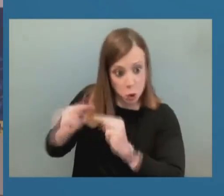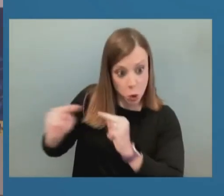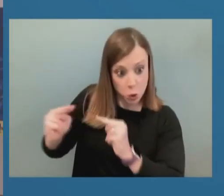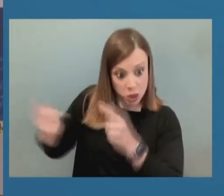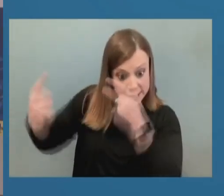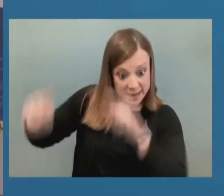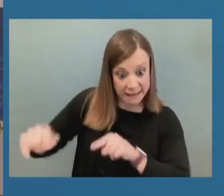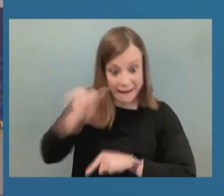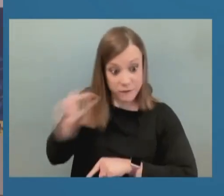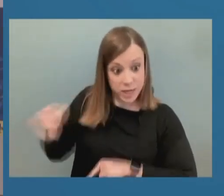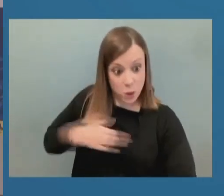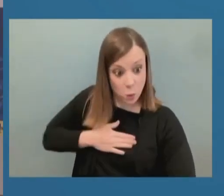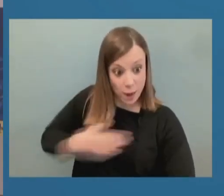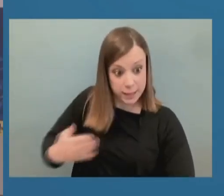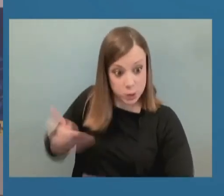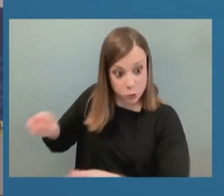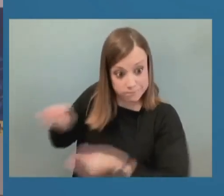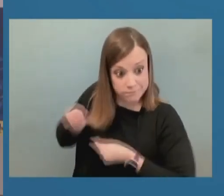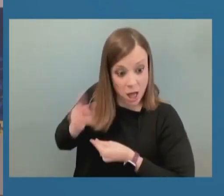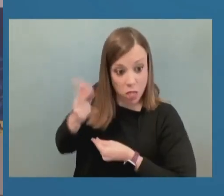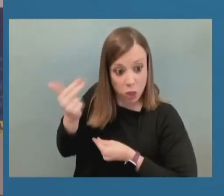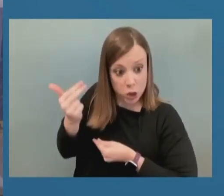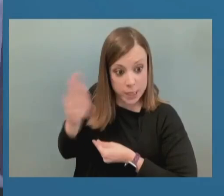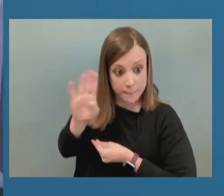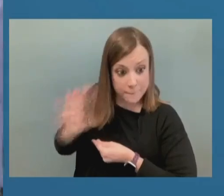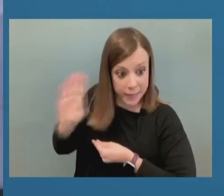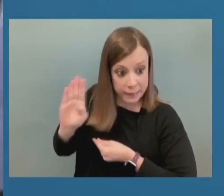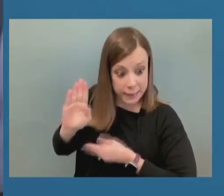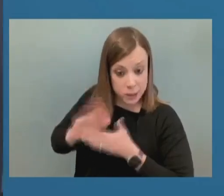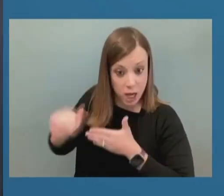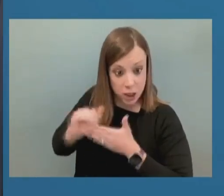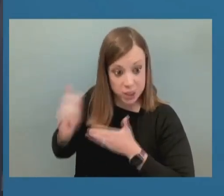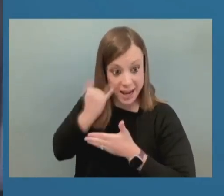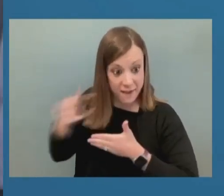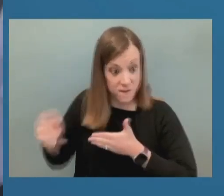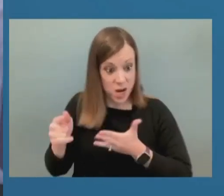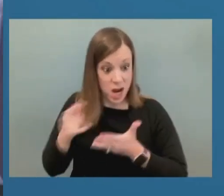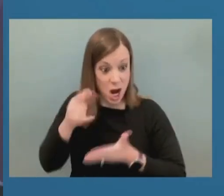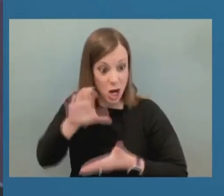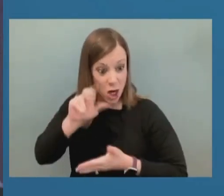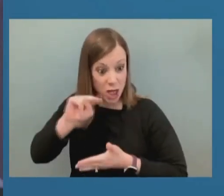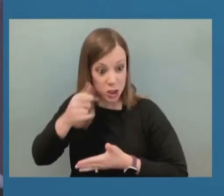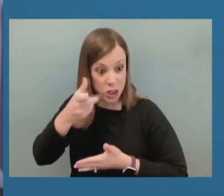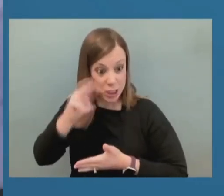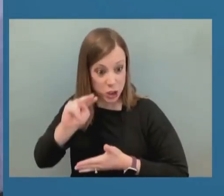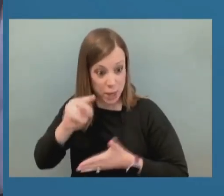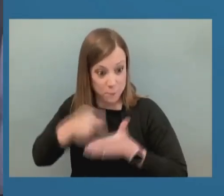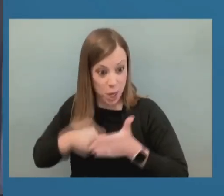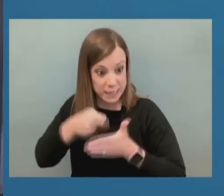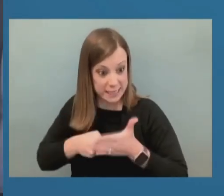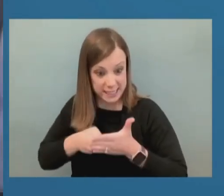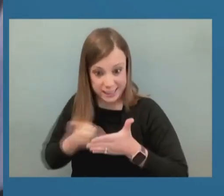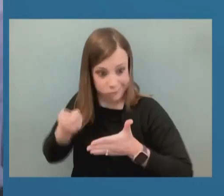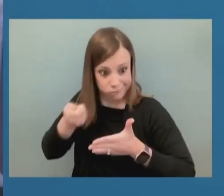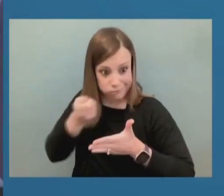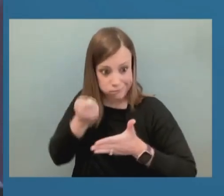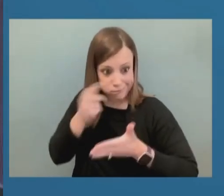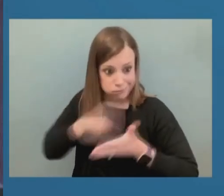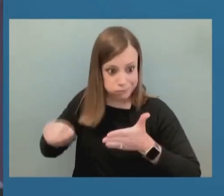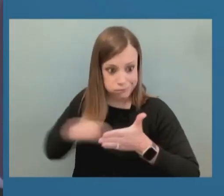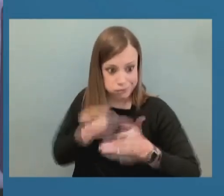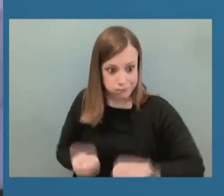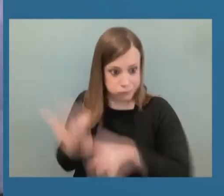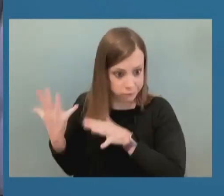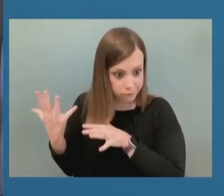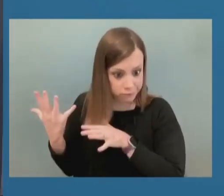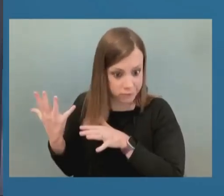if congestion pricing is turned off? Bernadette, there is no connection between me saying to him last week,